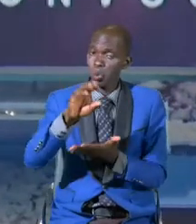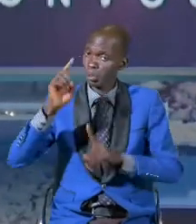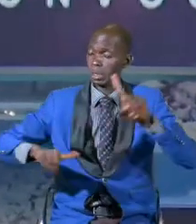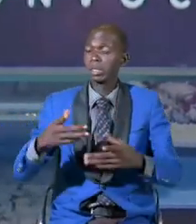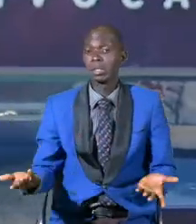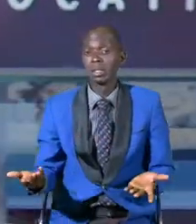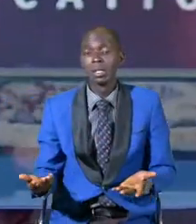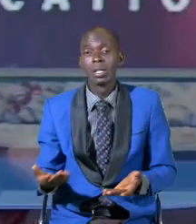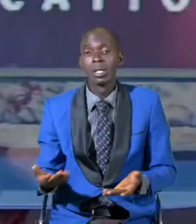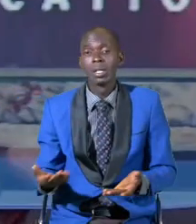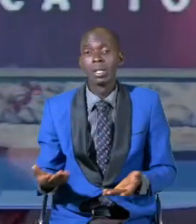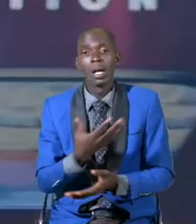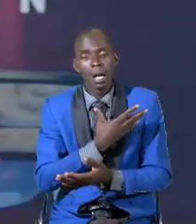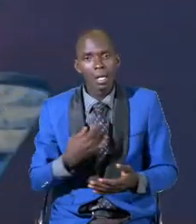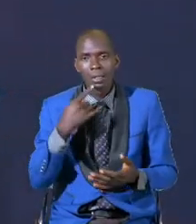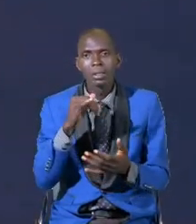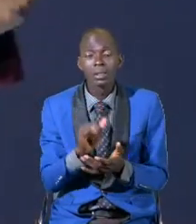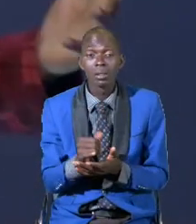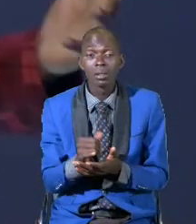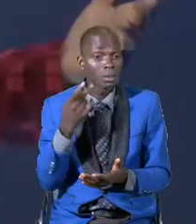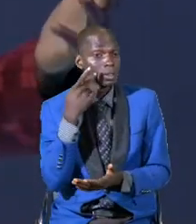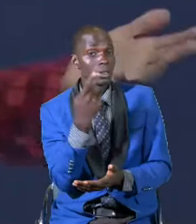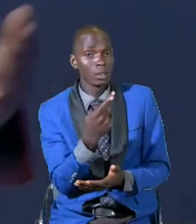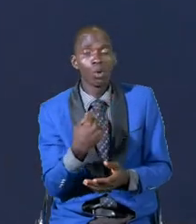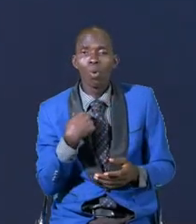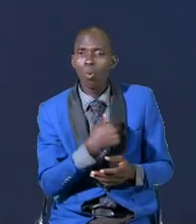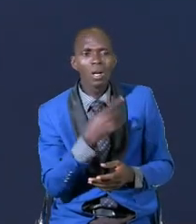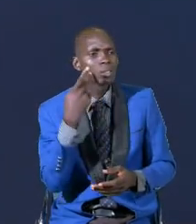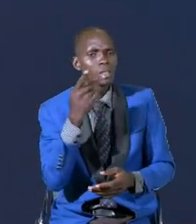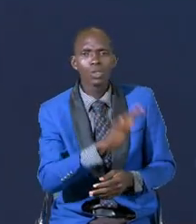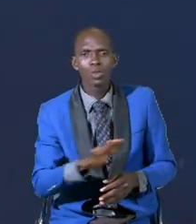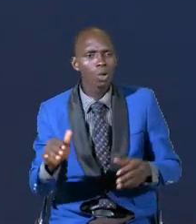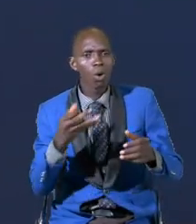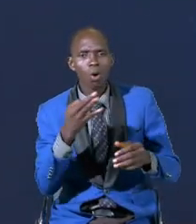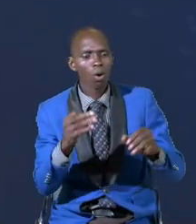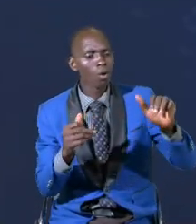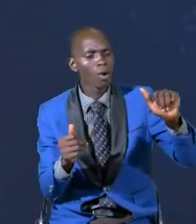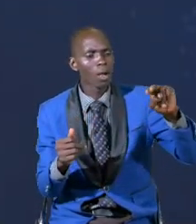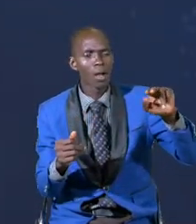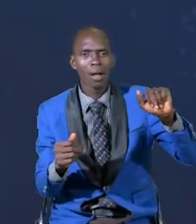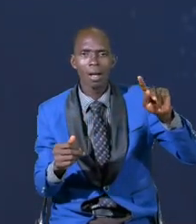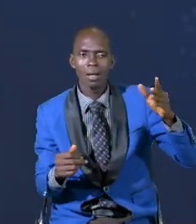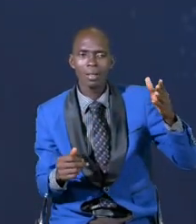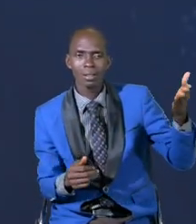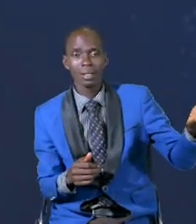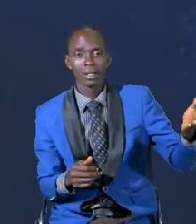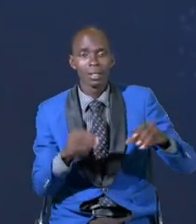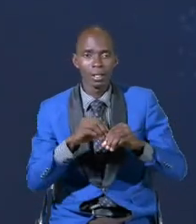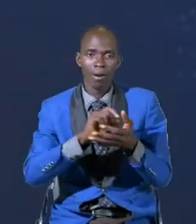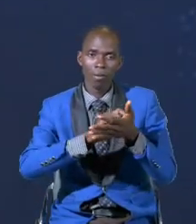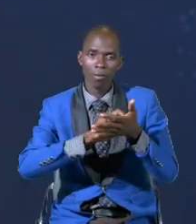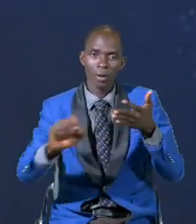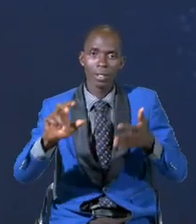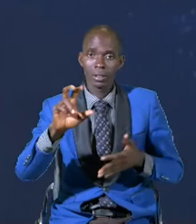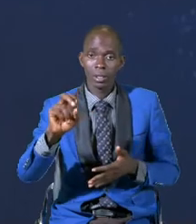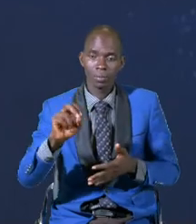say. They said, moreover, we saw the children of Anak there. Look at verse 30. It